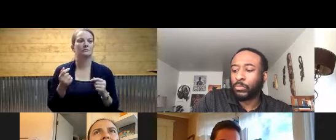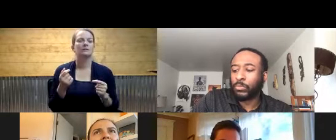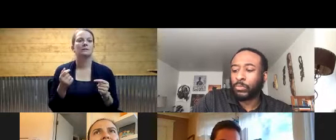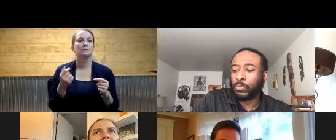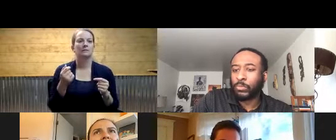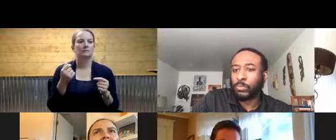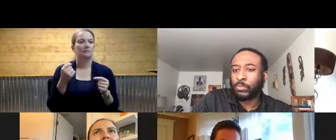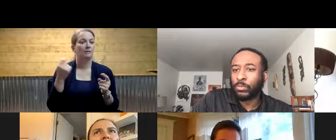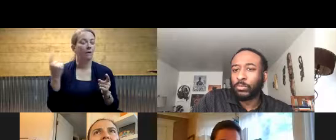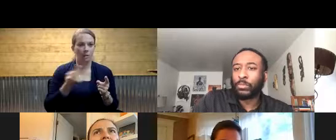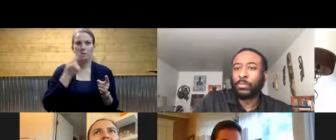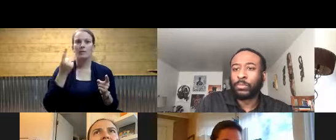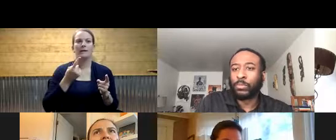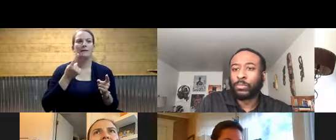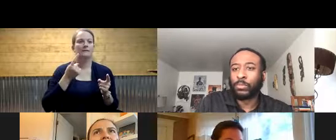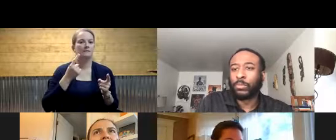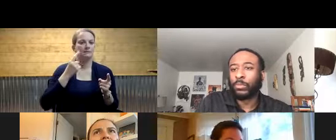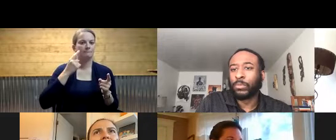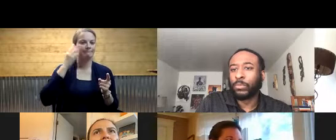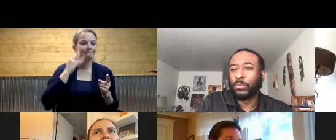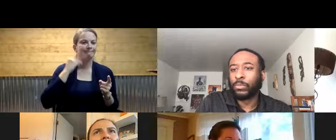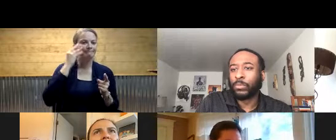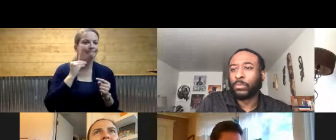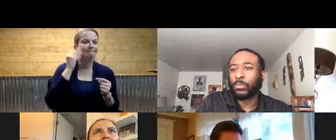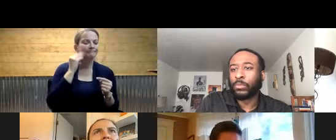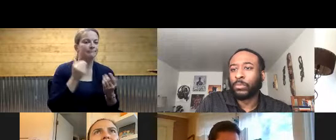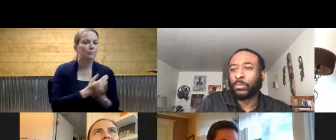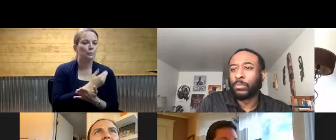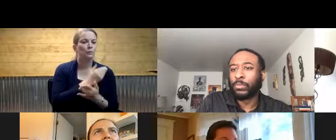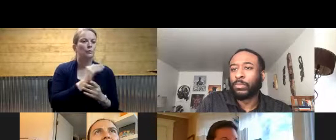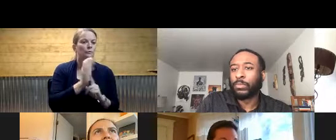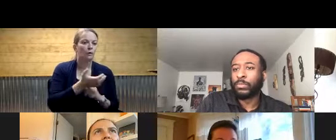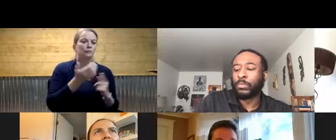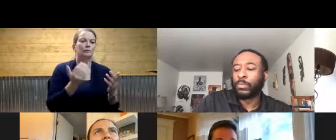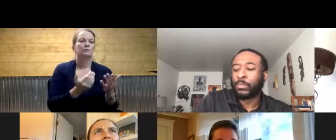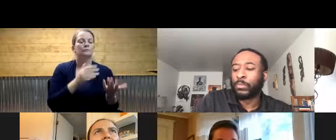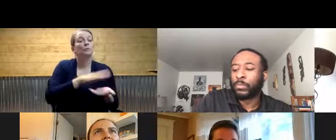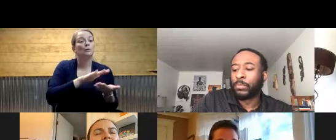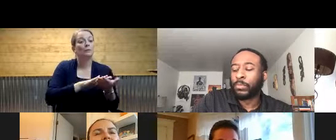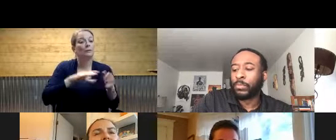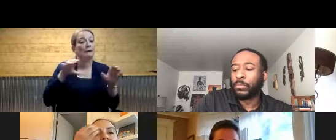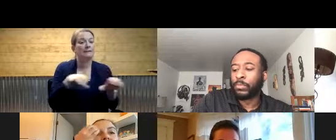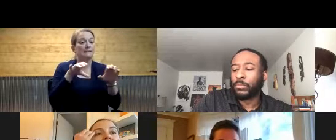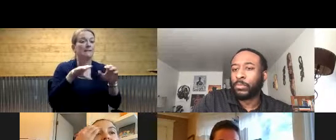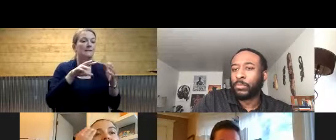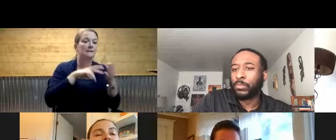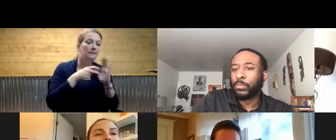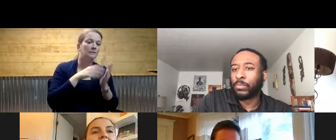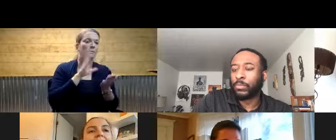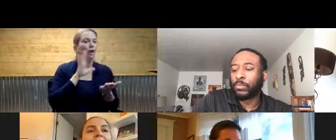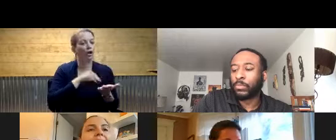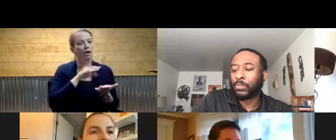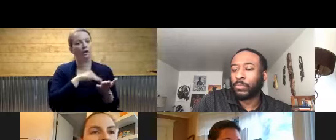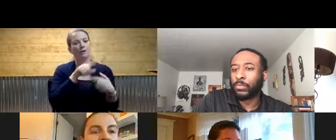people from different countries, what their culture looks like through, school activities and, things like ethnic day and all that kind of